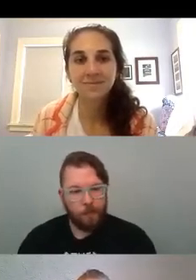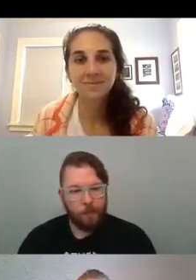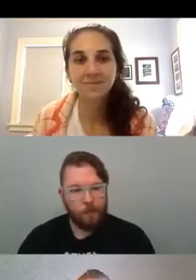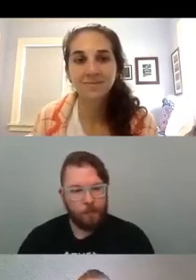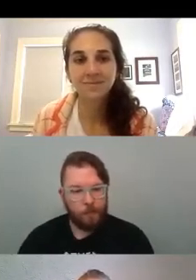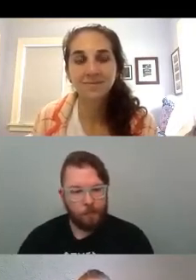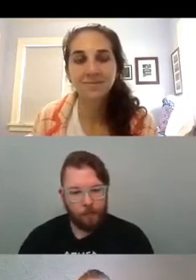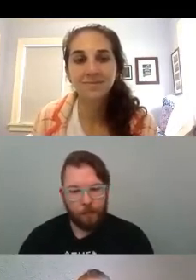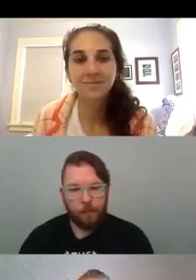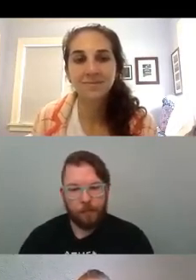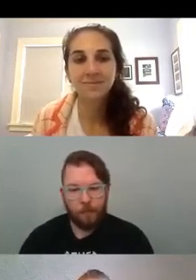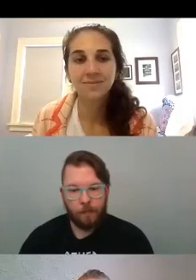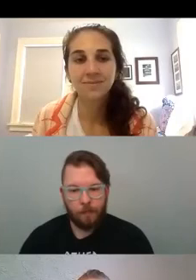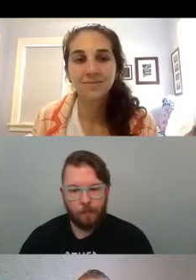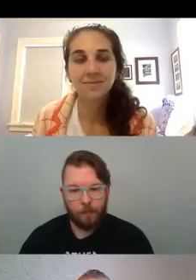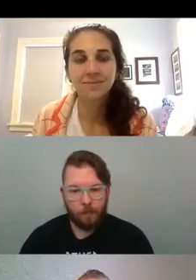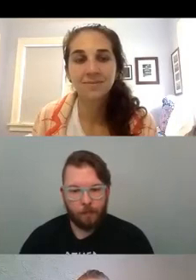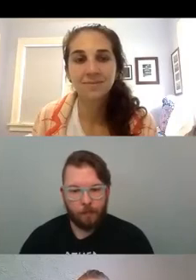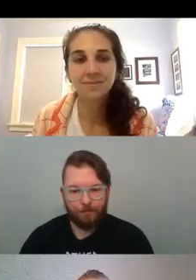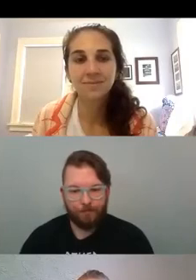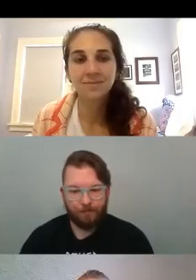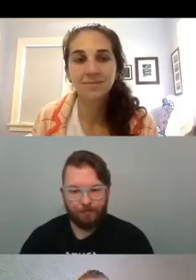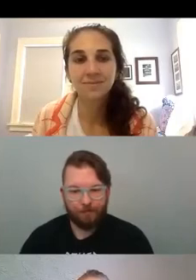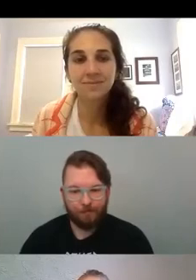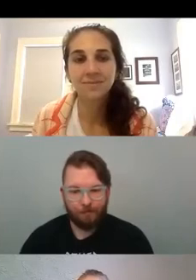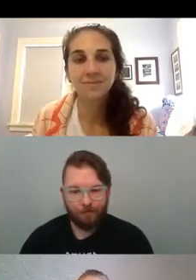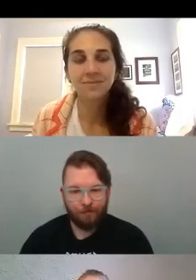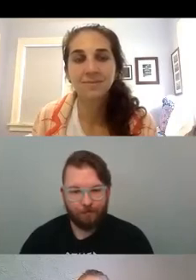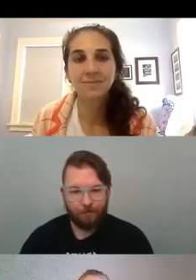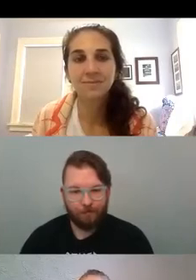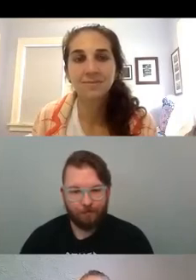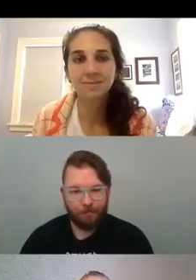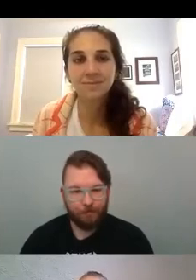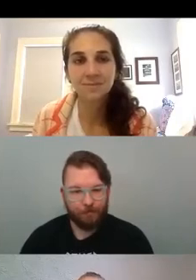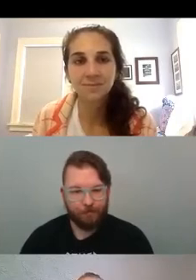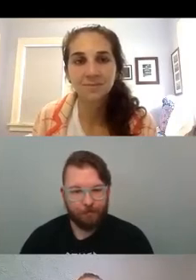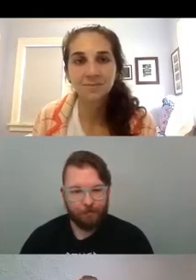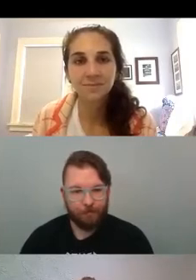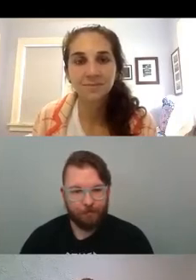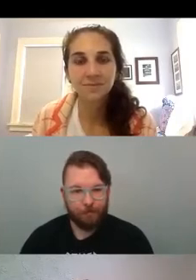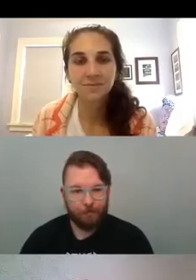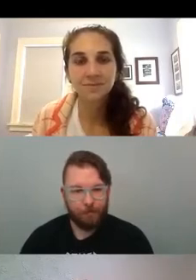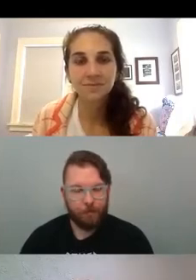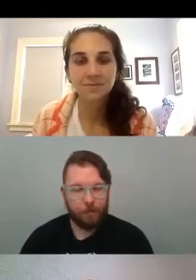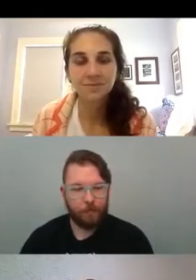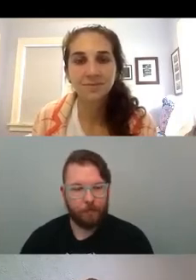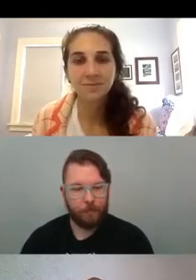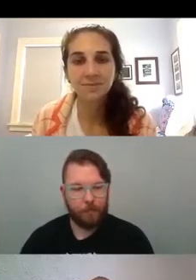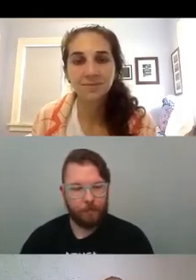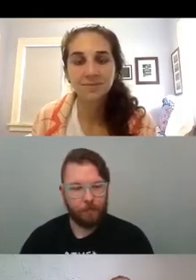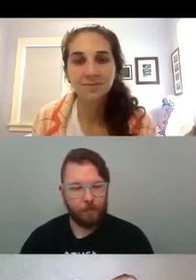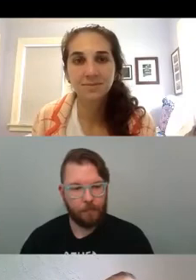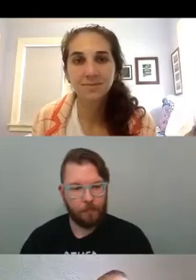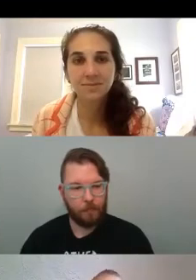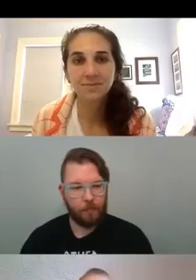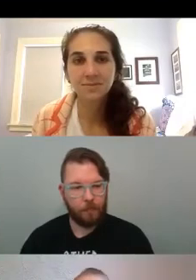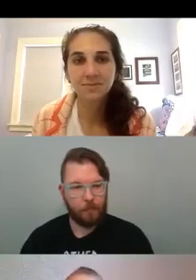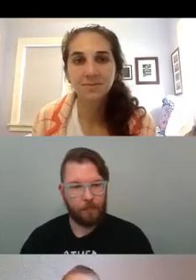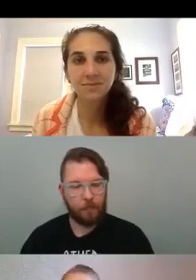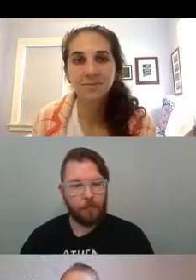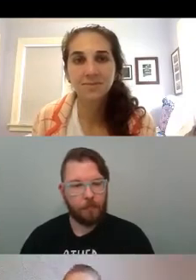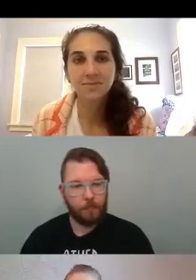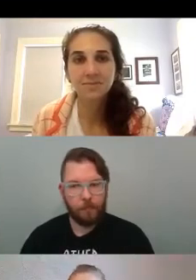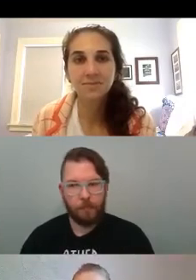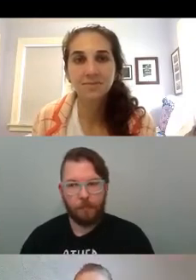reflection, imagination, and inspiration. Engagement guides also joined conversations and work groups